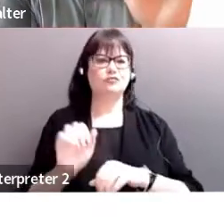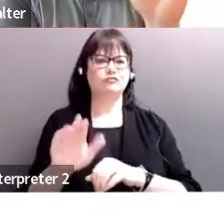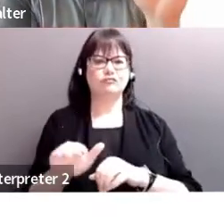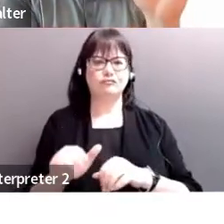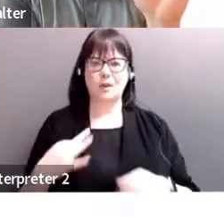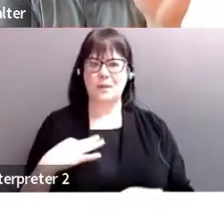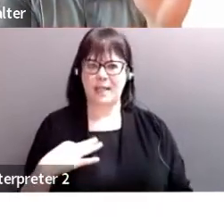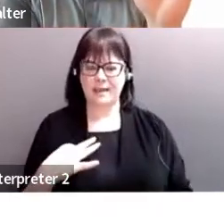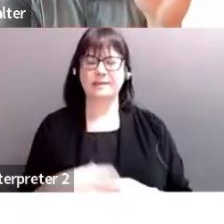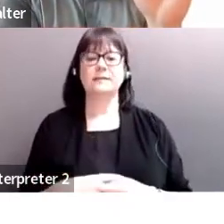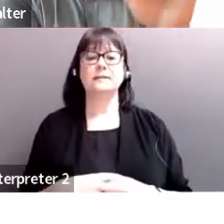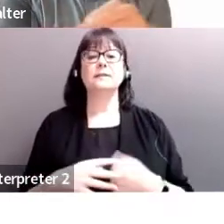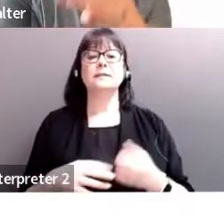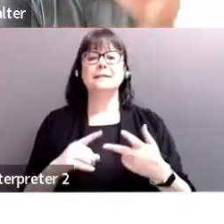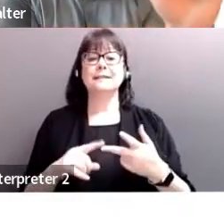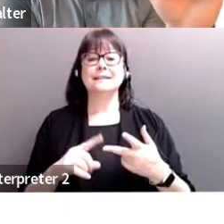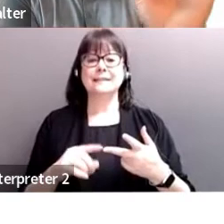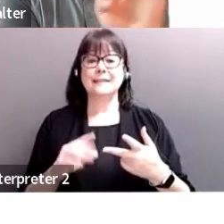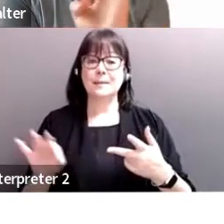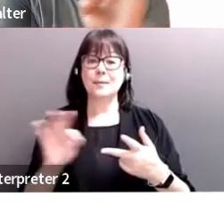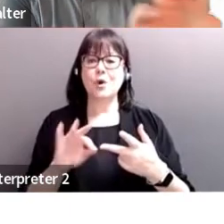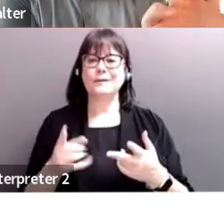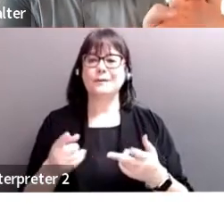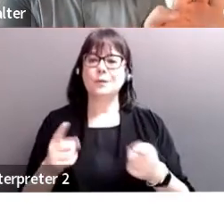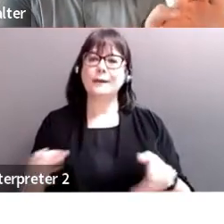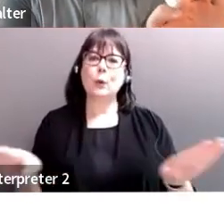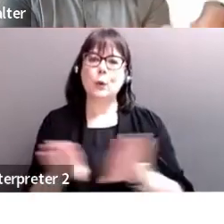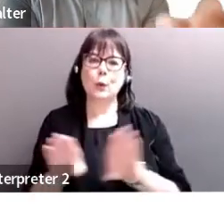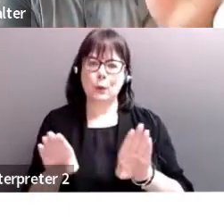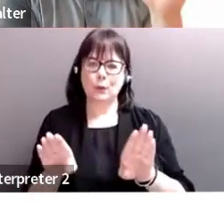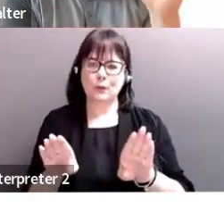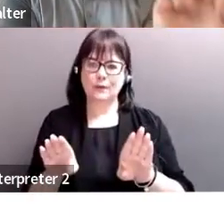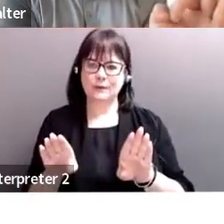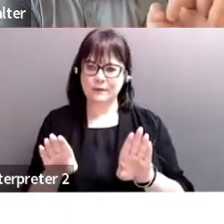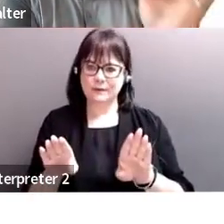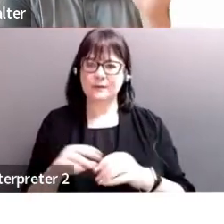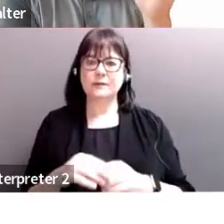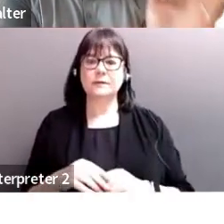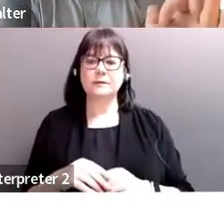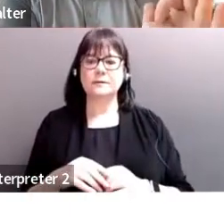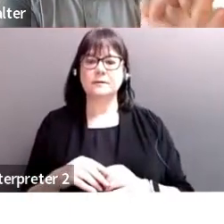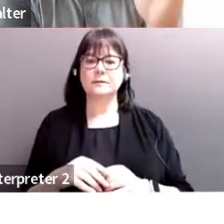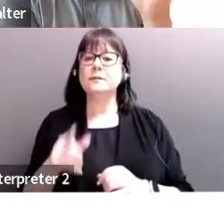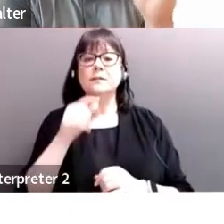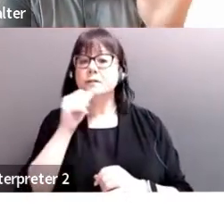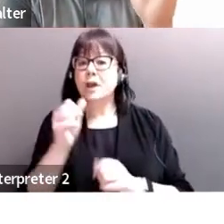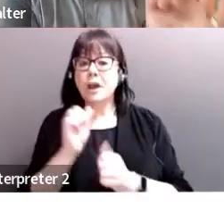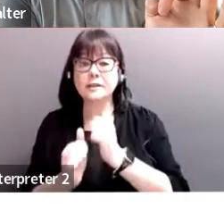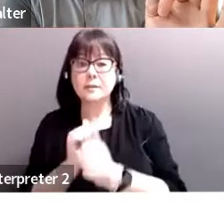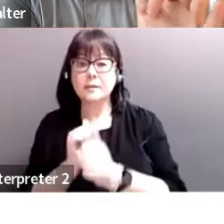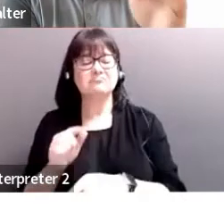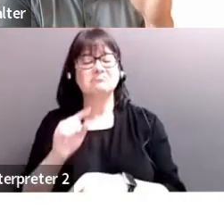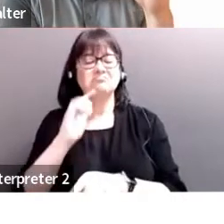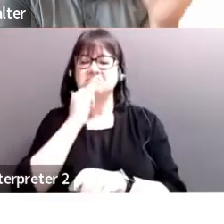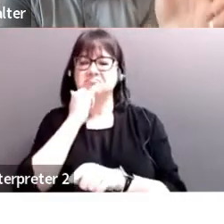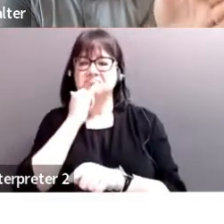deadline is obviously the closing deadline. So for non-competitive, this is not really relevant, but for competitive programs, it is, right? So if you're putting a ton